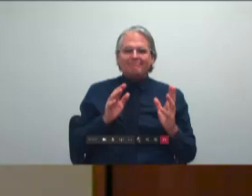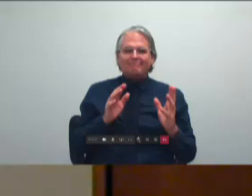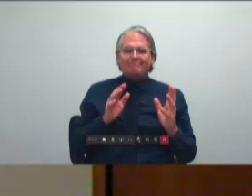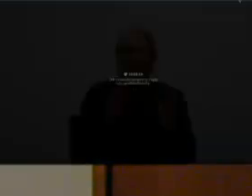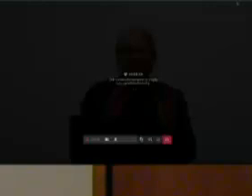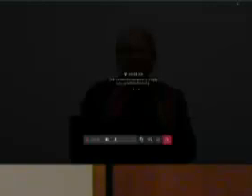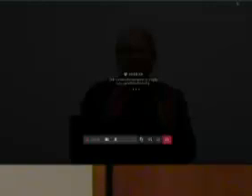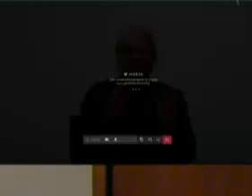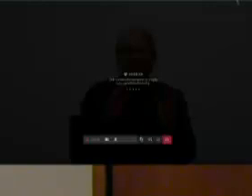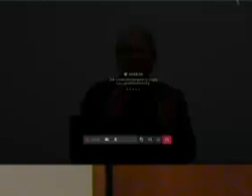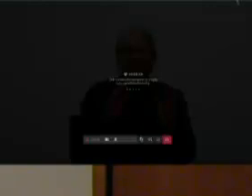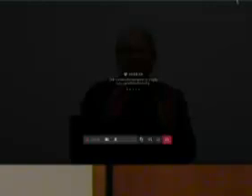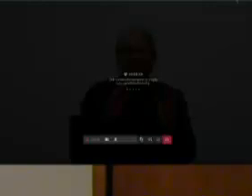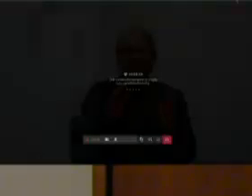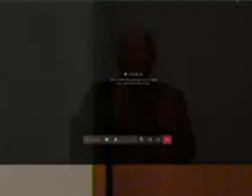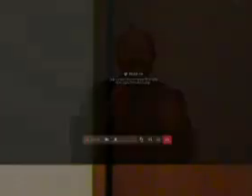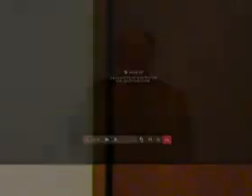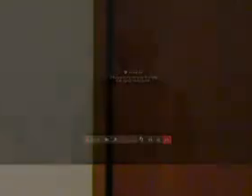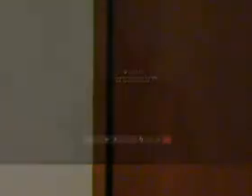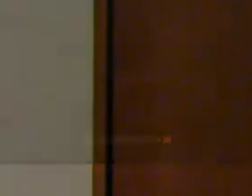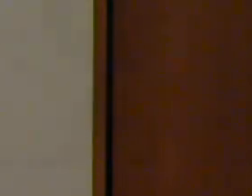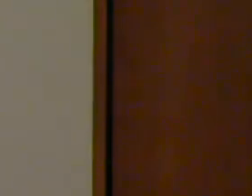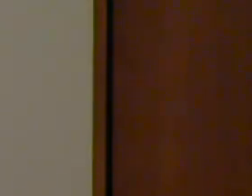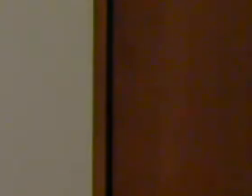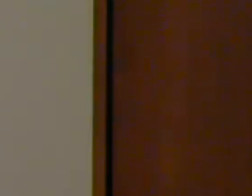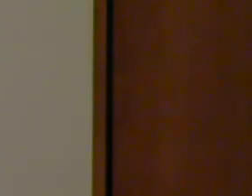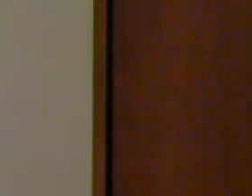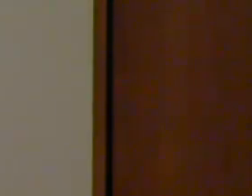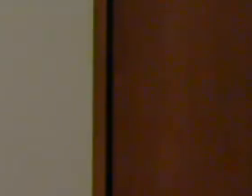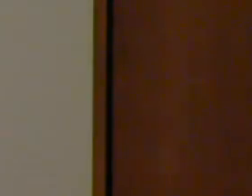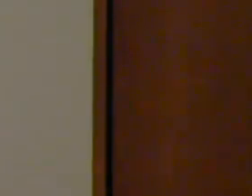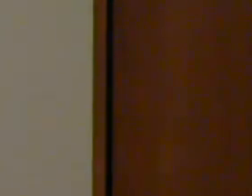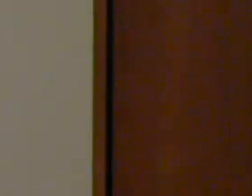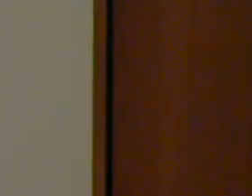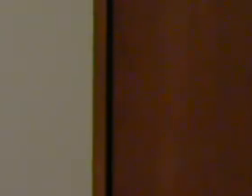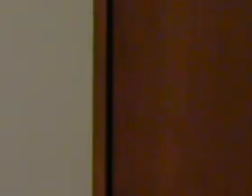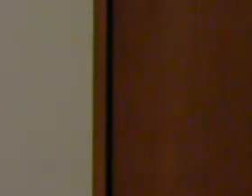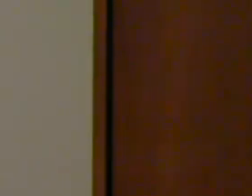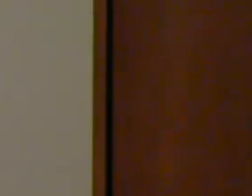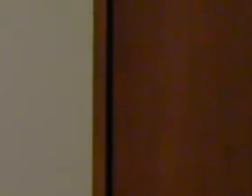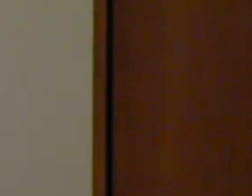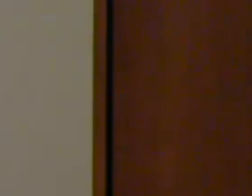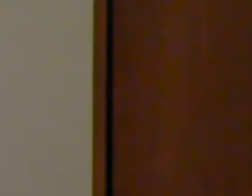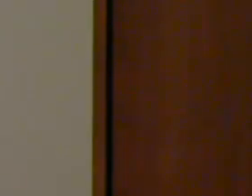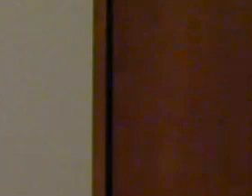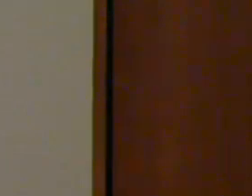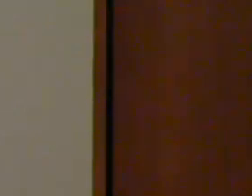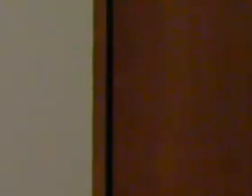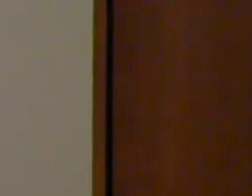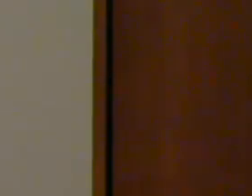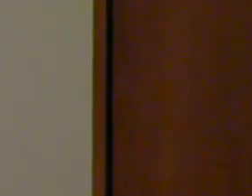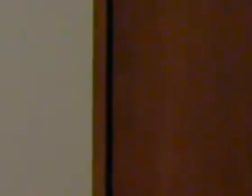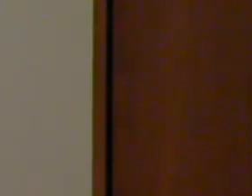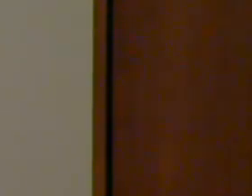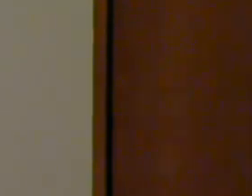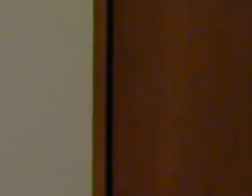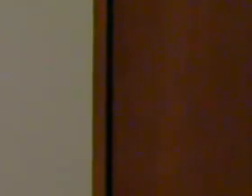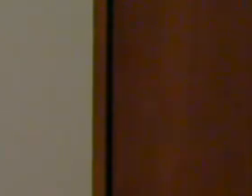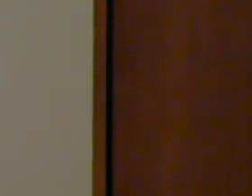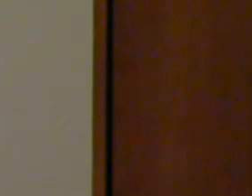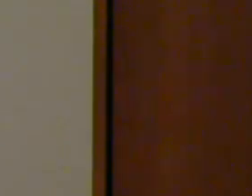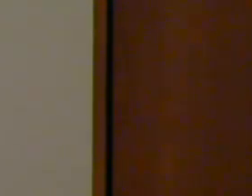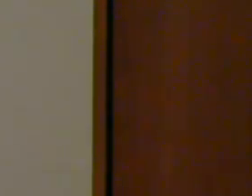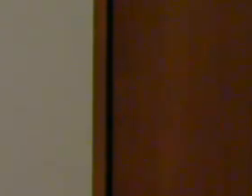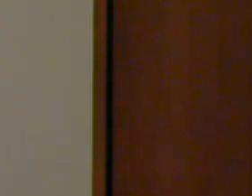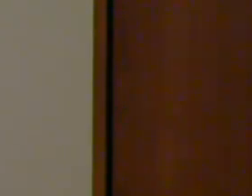the confirmatory tests for all of our cases, just around 7,500 now in our community, and we know that there are others that have